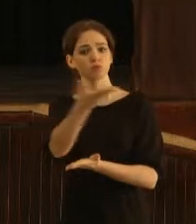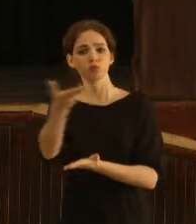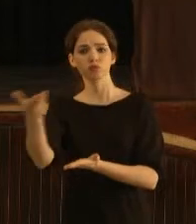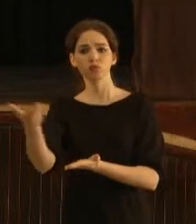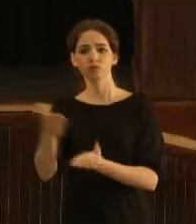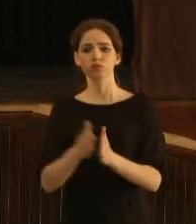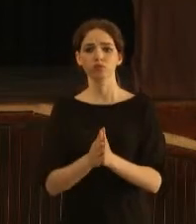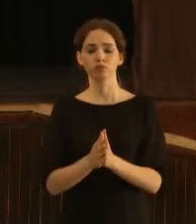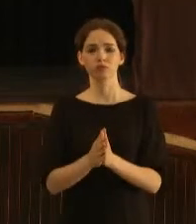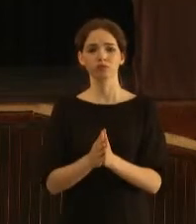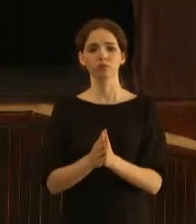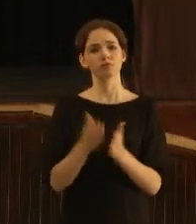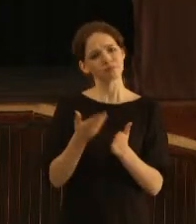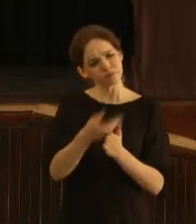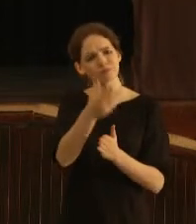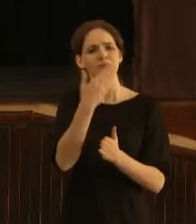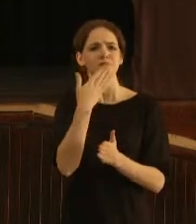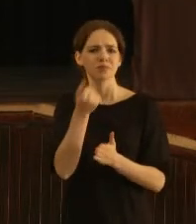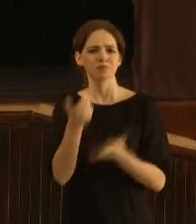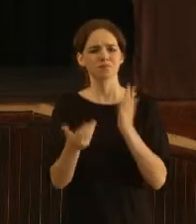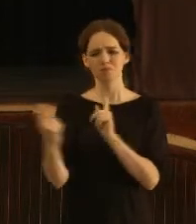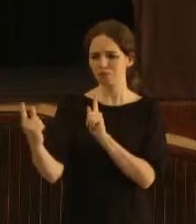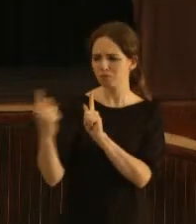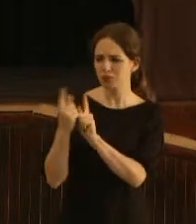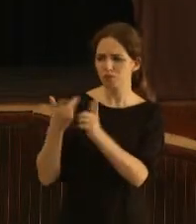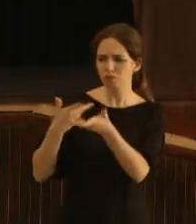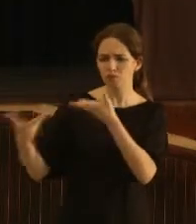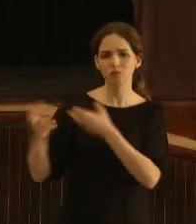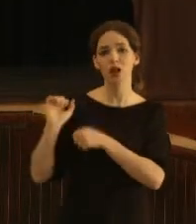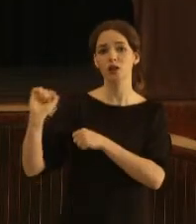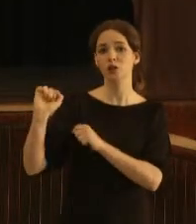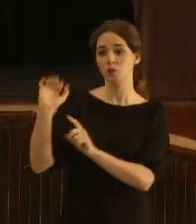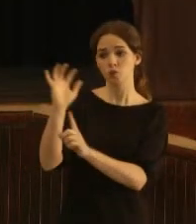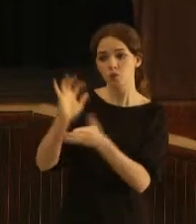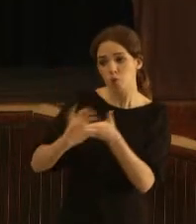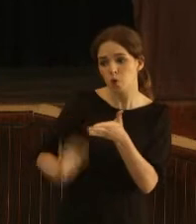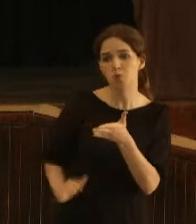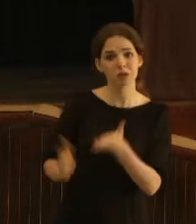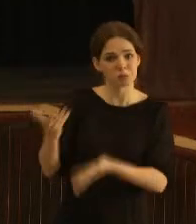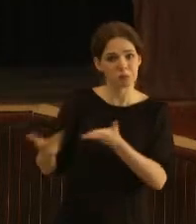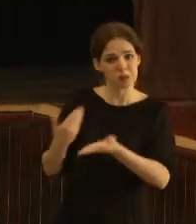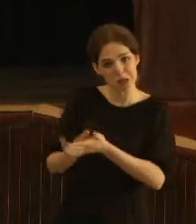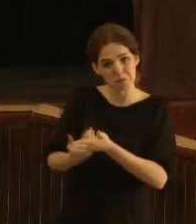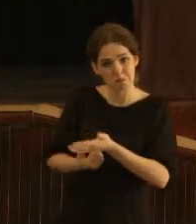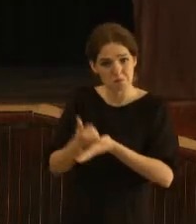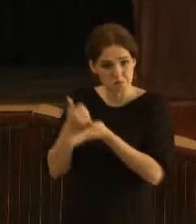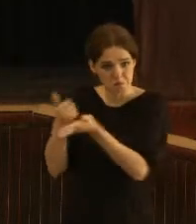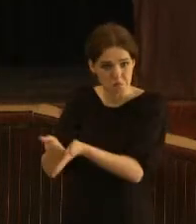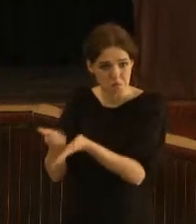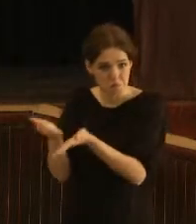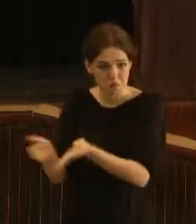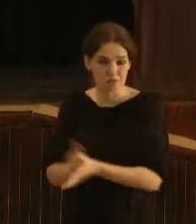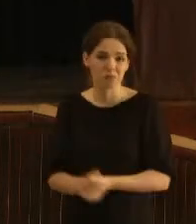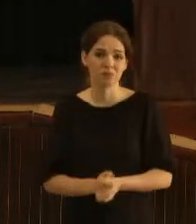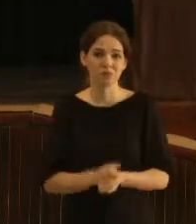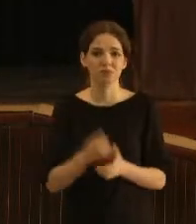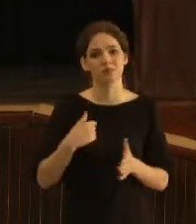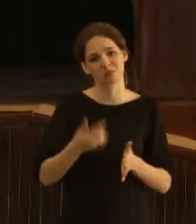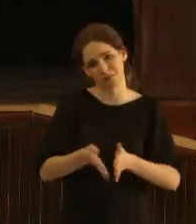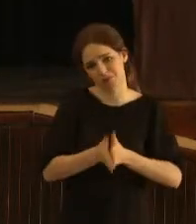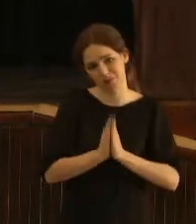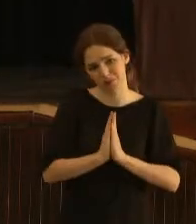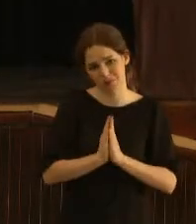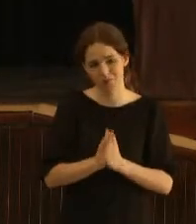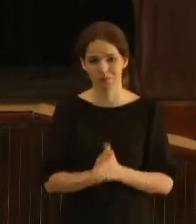the story with her and try to assist her. So can I Kwiimeko request ezinje from siye you sicele that are uba